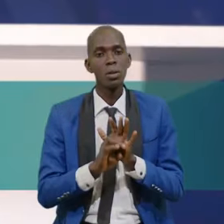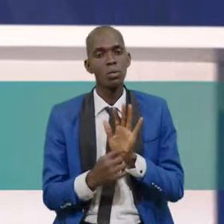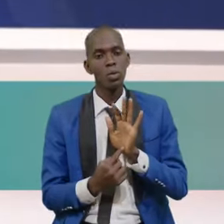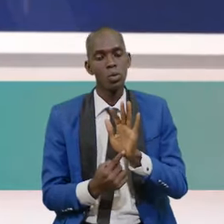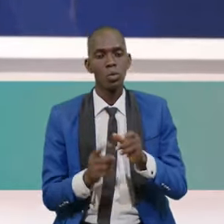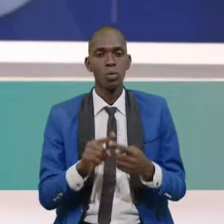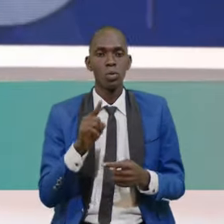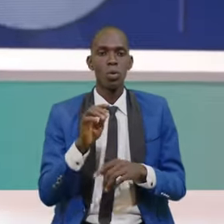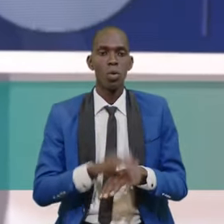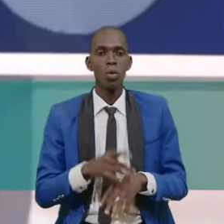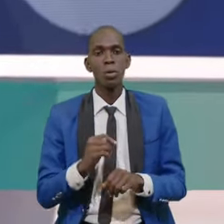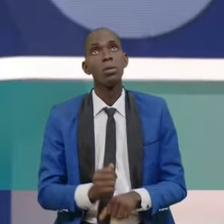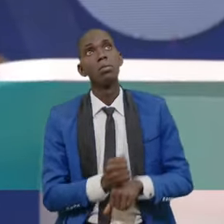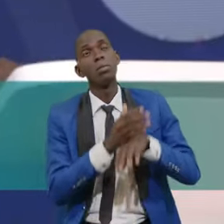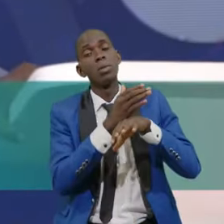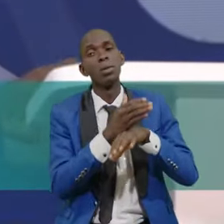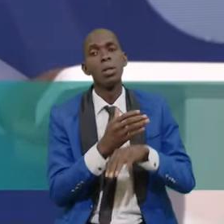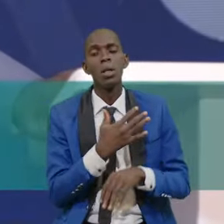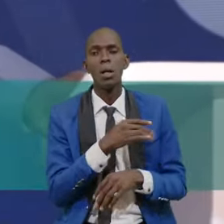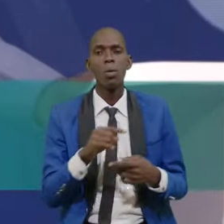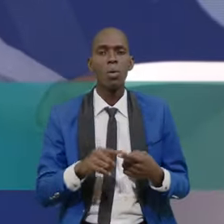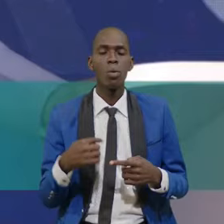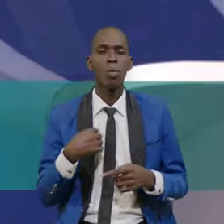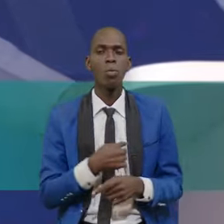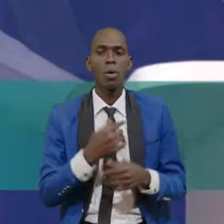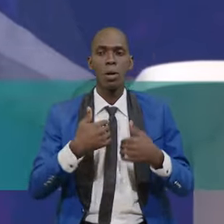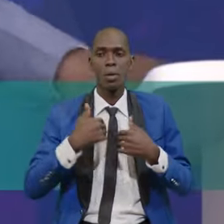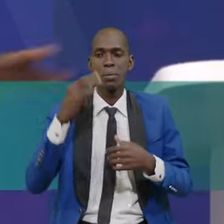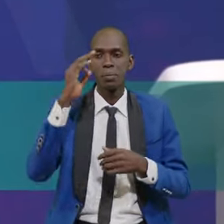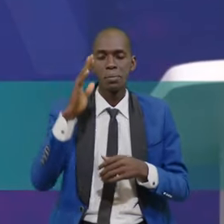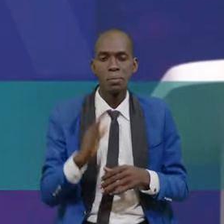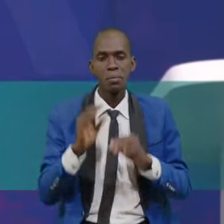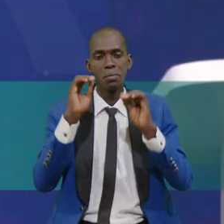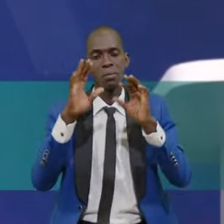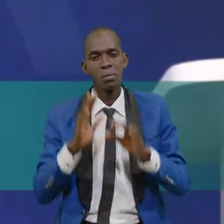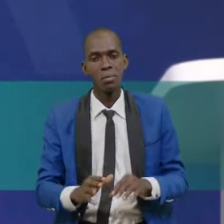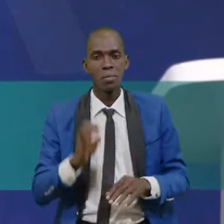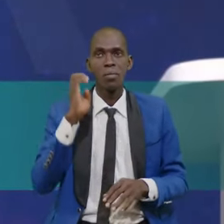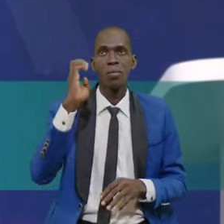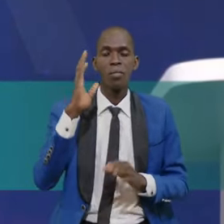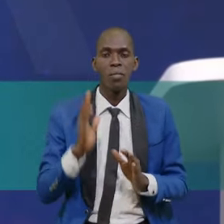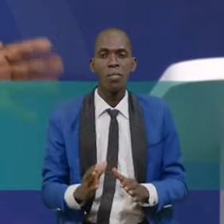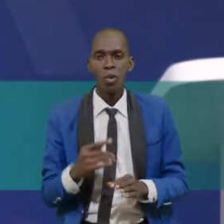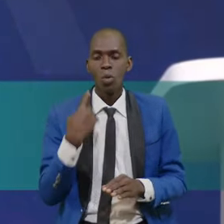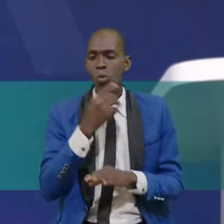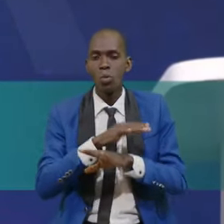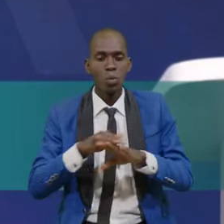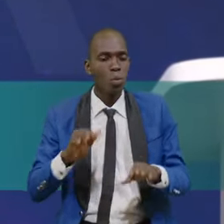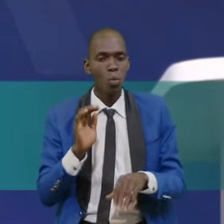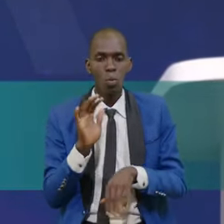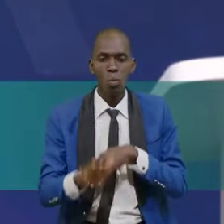mount. Don't we have preachers, pastors, evangelists, ministers that don't even walk by any